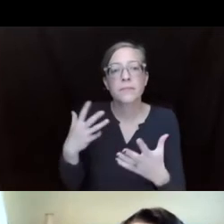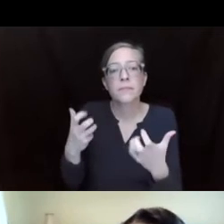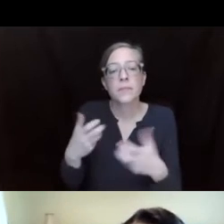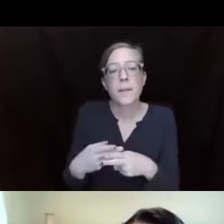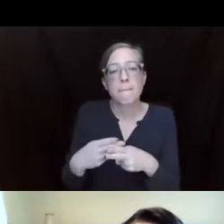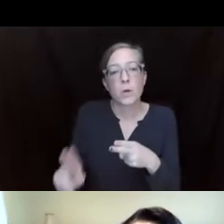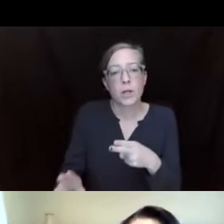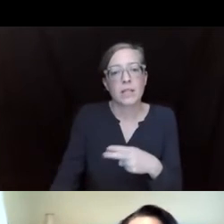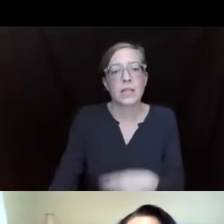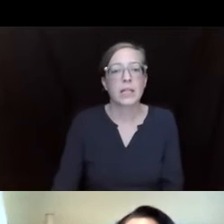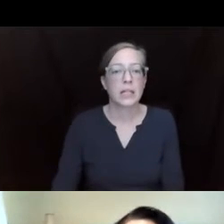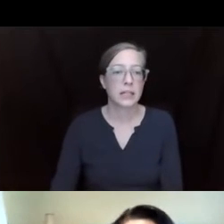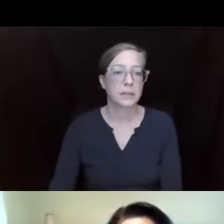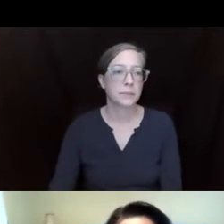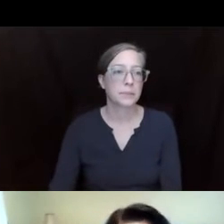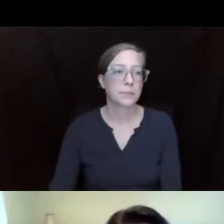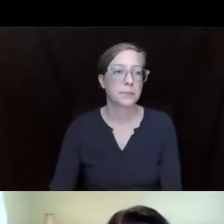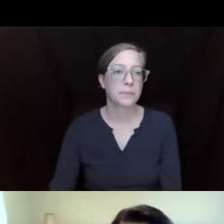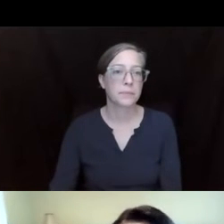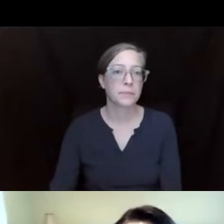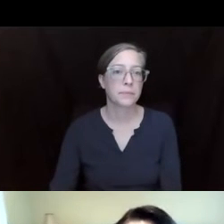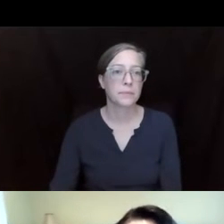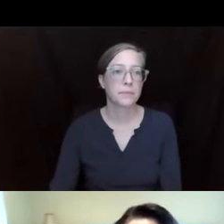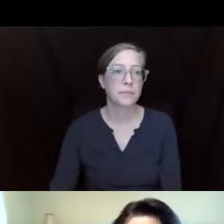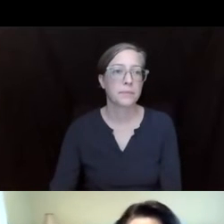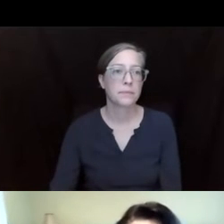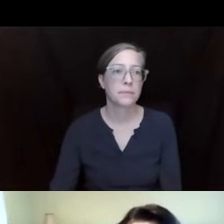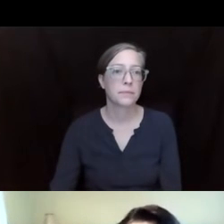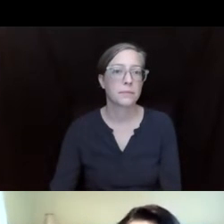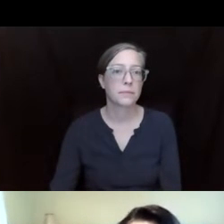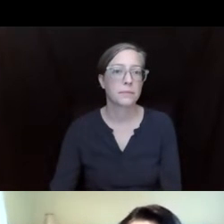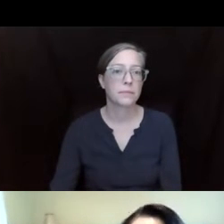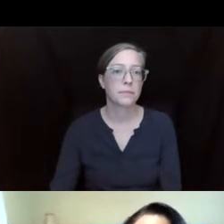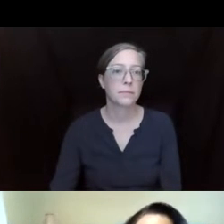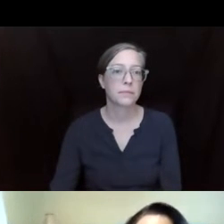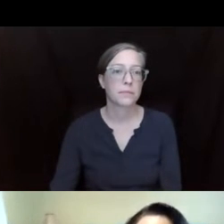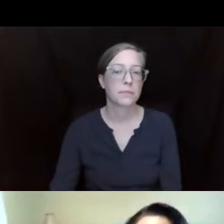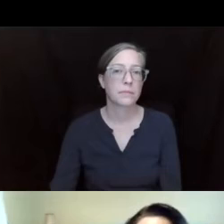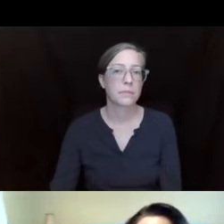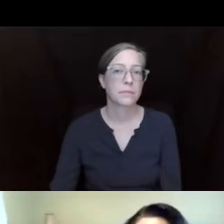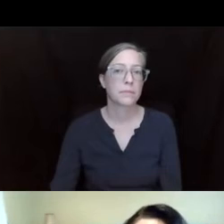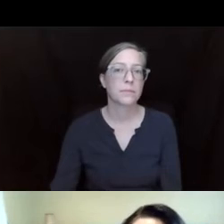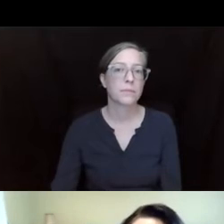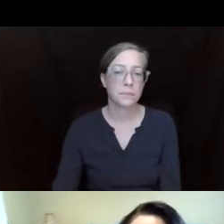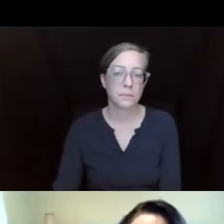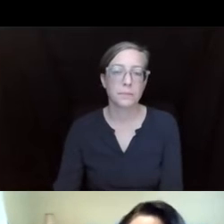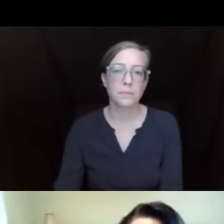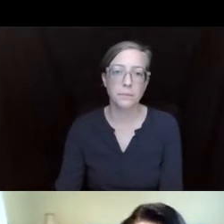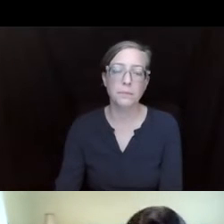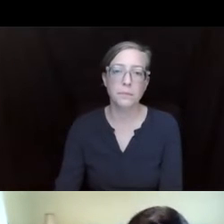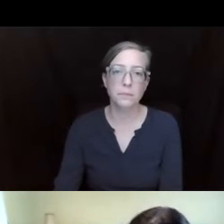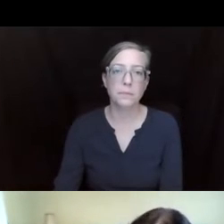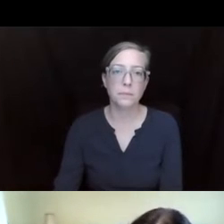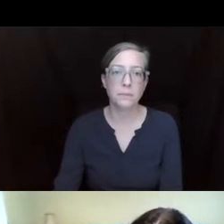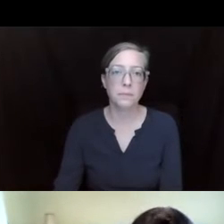just a brief introduction of what are the phenomena that we are playing with in these insulator-based